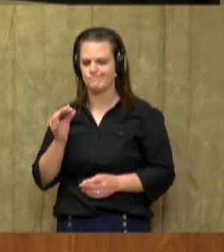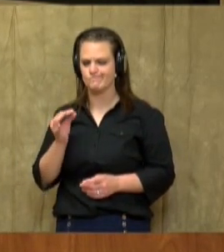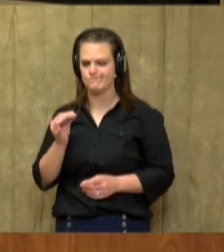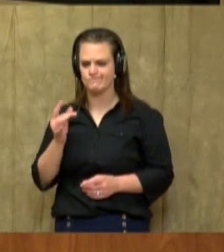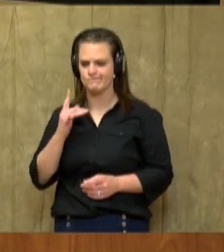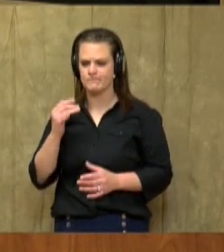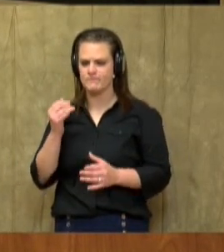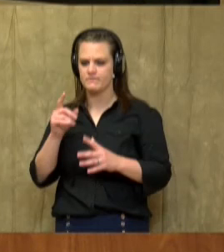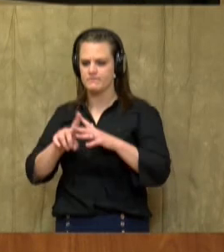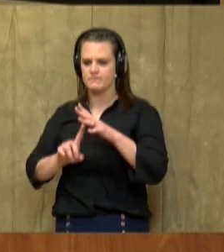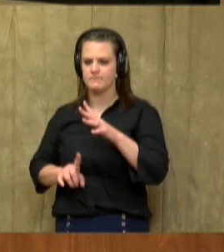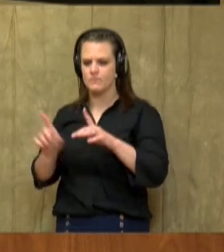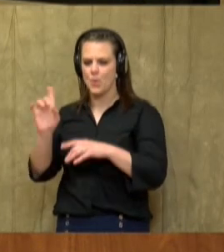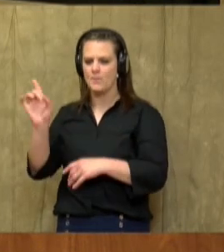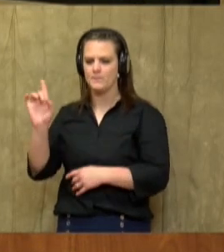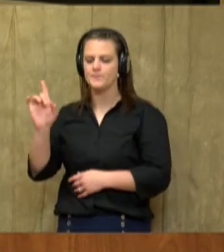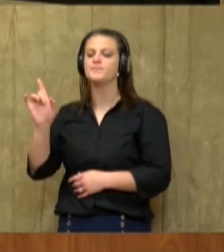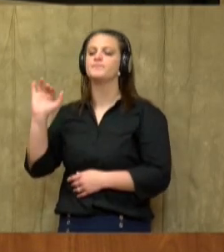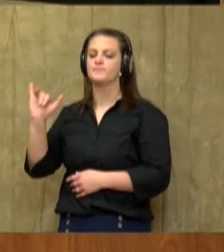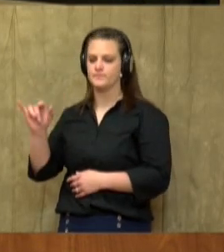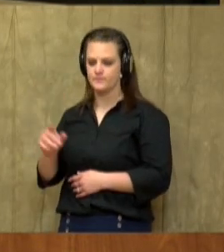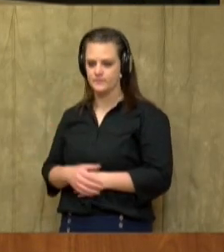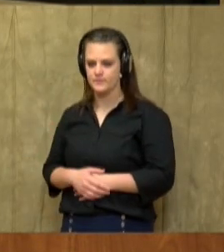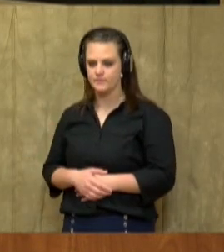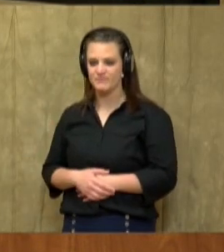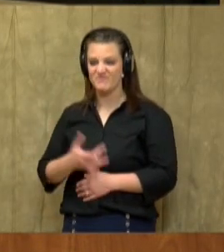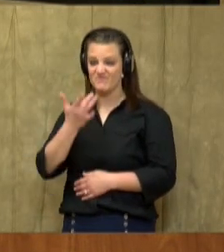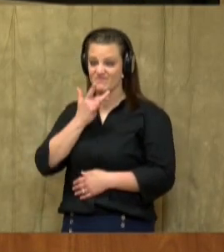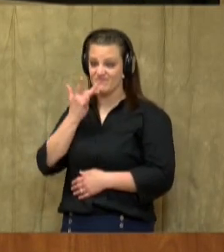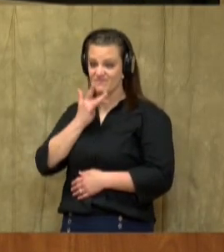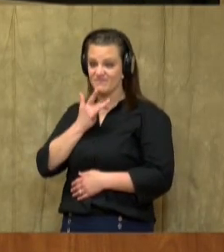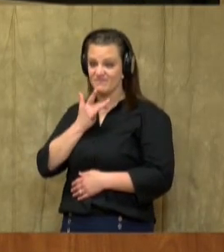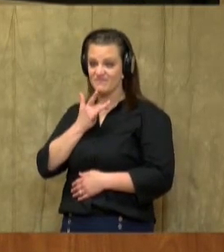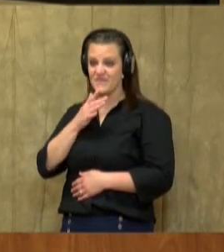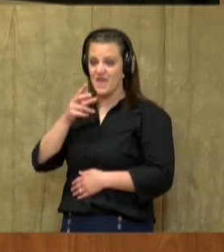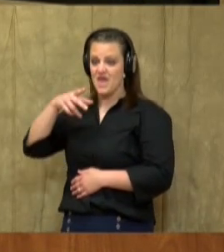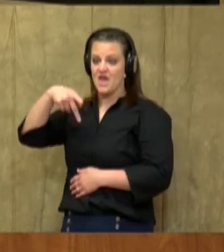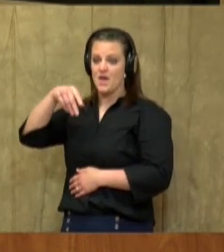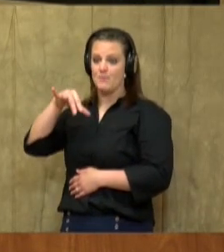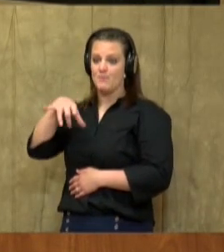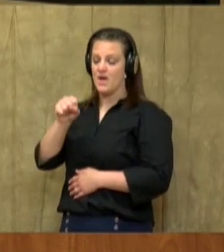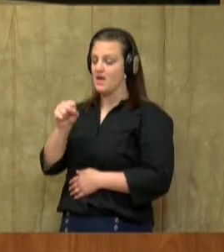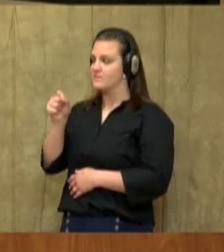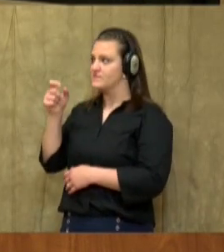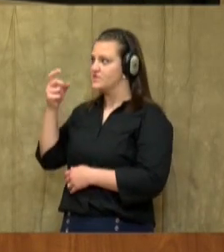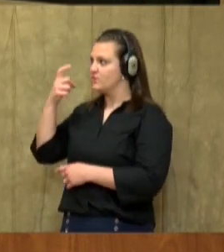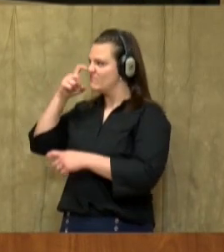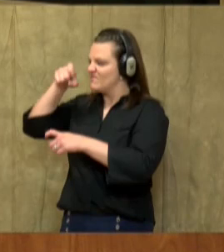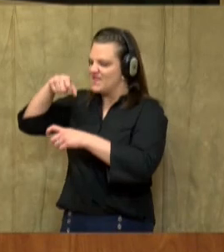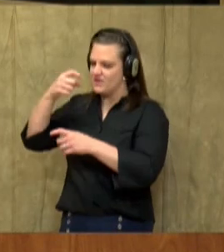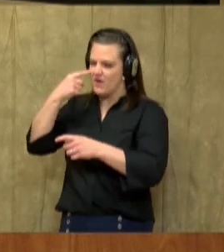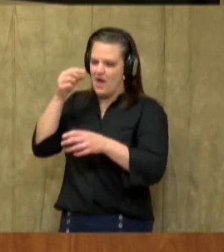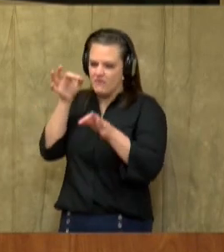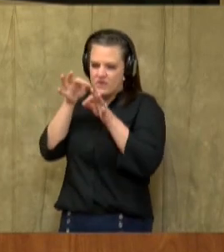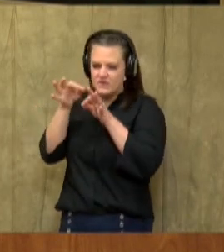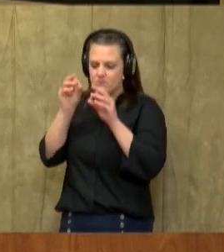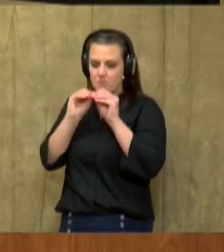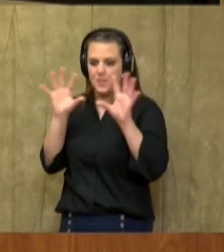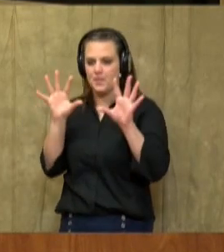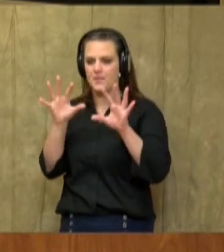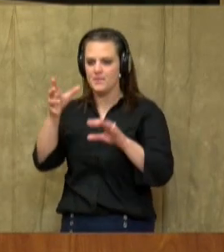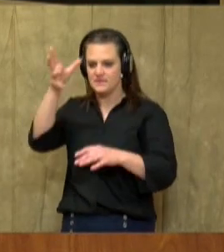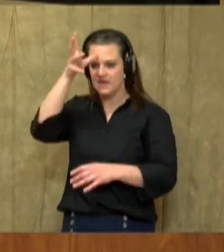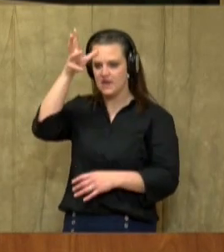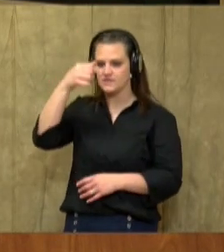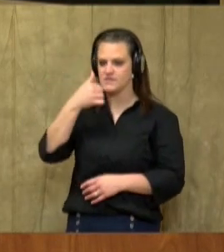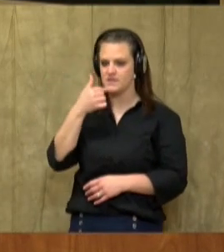I lost my spot. Oh, there we are. Unfortunately, Pops, I didn't inherit your eagle eye for detail, Dad